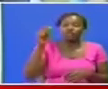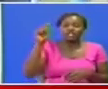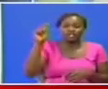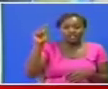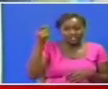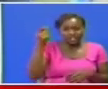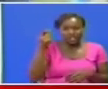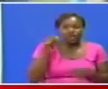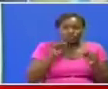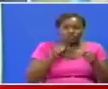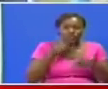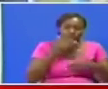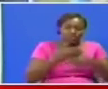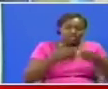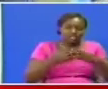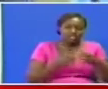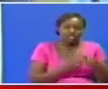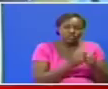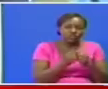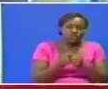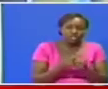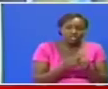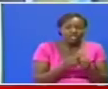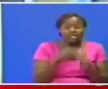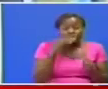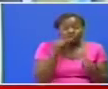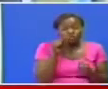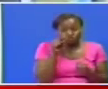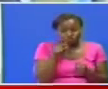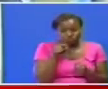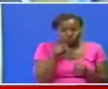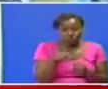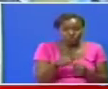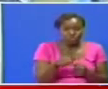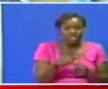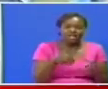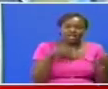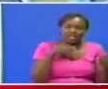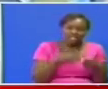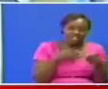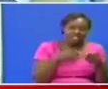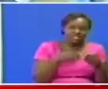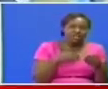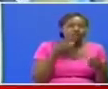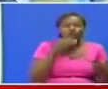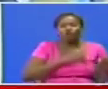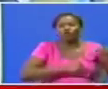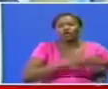build together. I'm speaking to you today against a backdrop of runaway